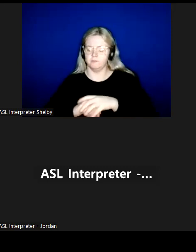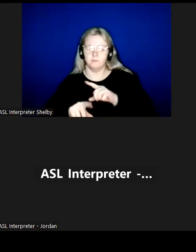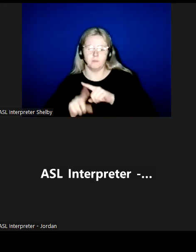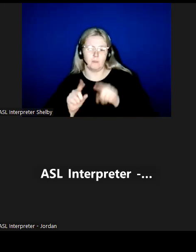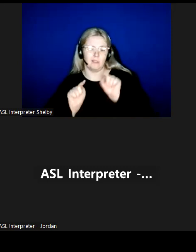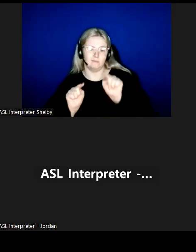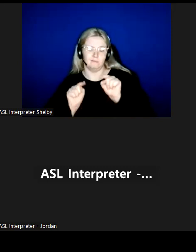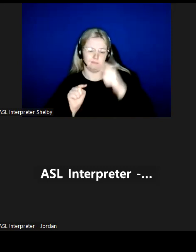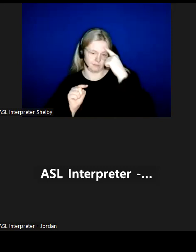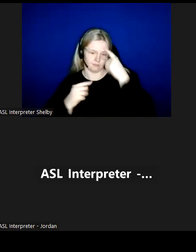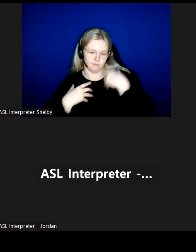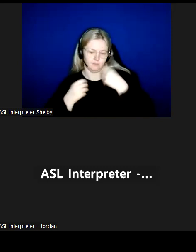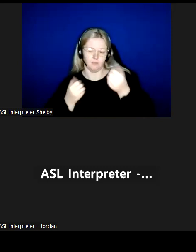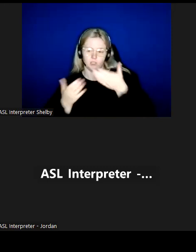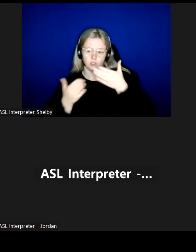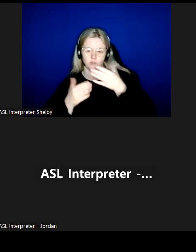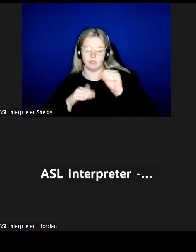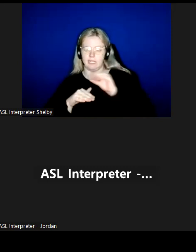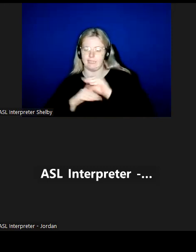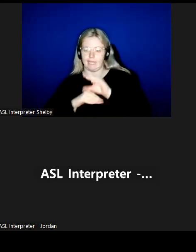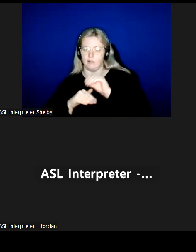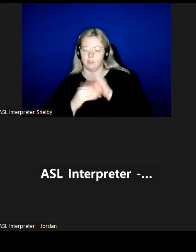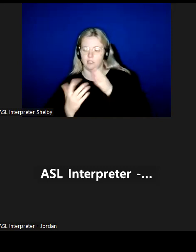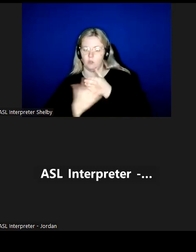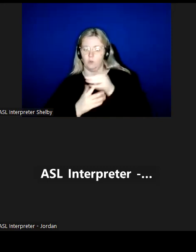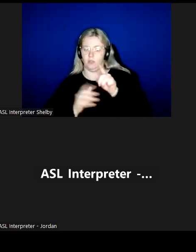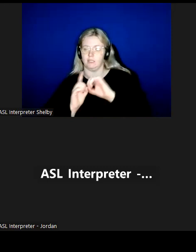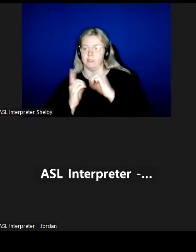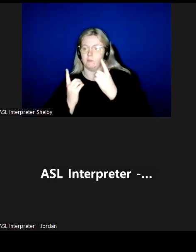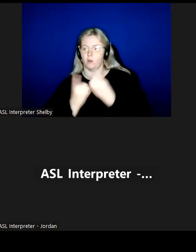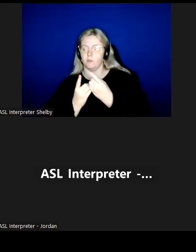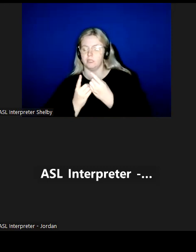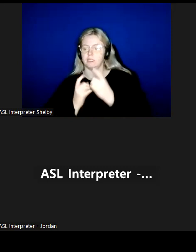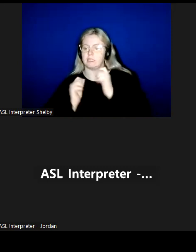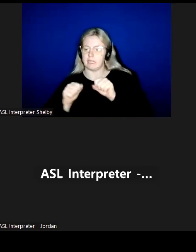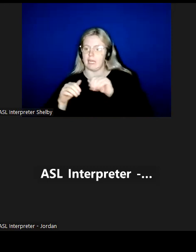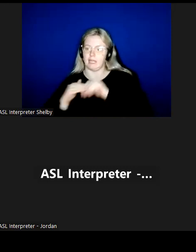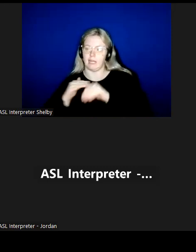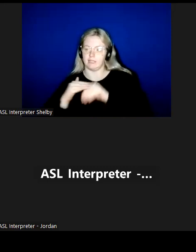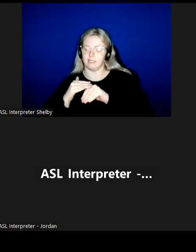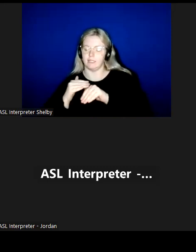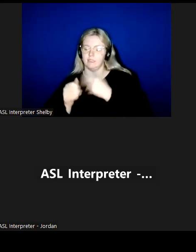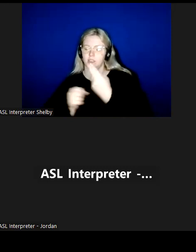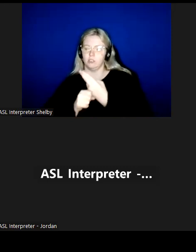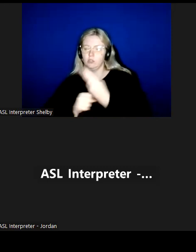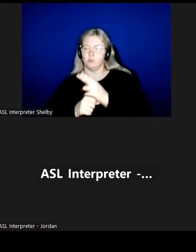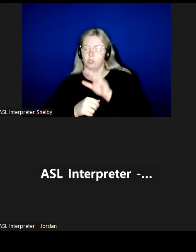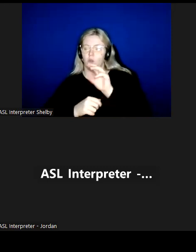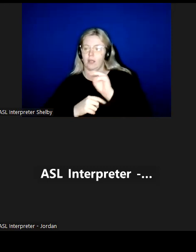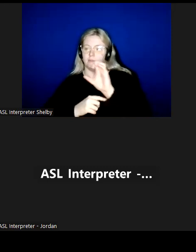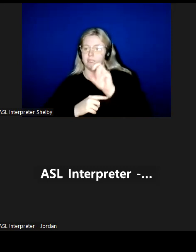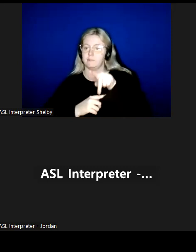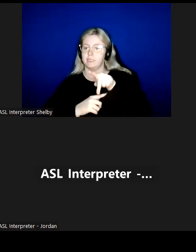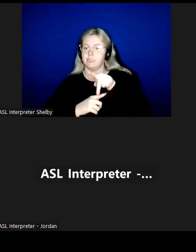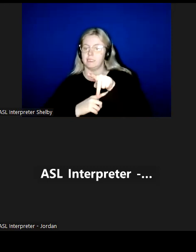health services and counseling through that department is something that everyone can access just using, your MCP. It